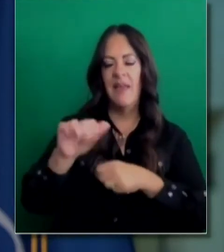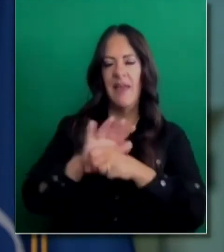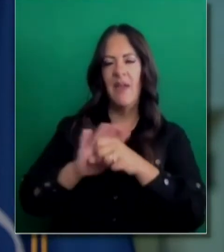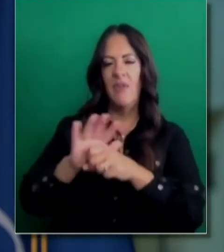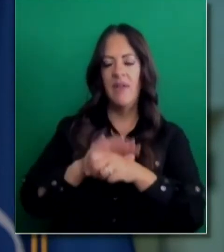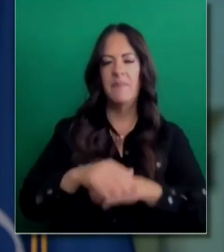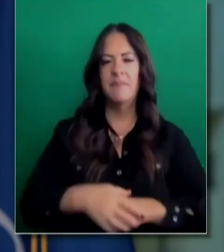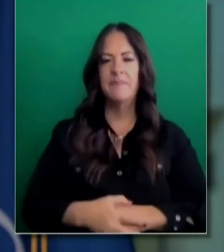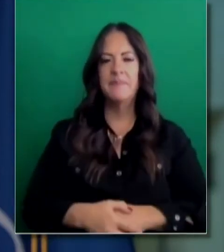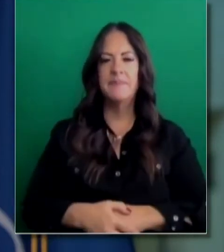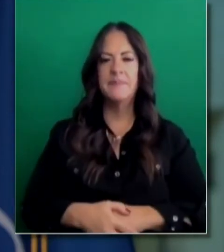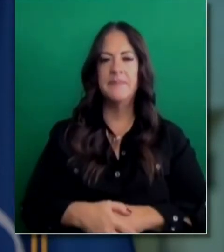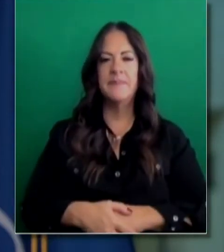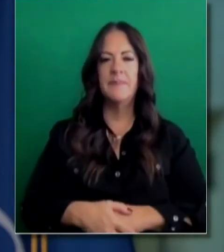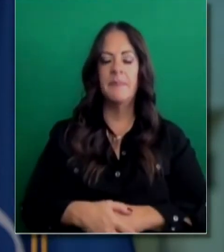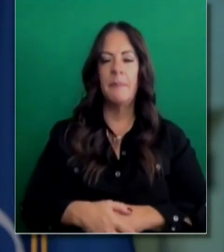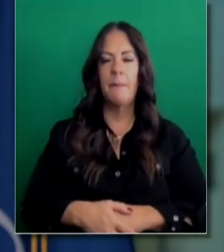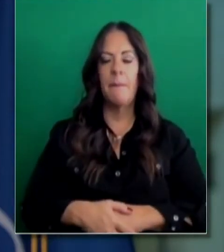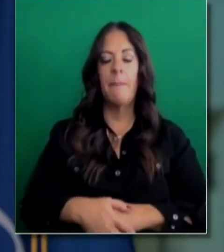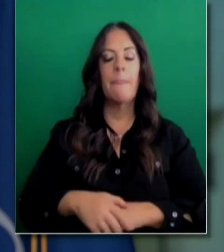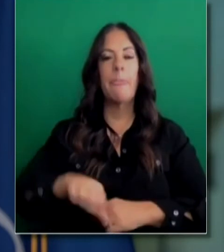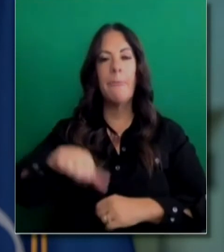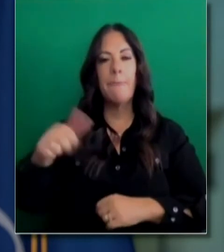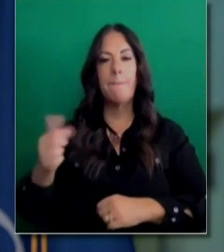Patrick Healy, NBC4.